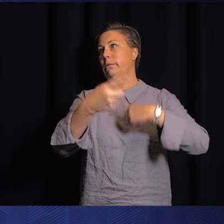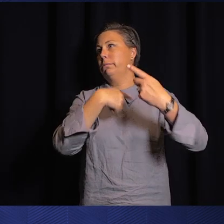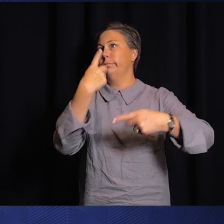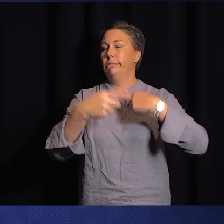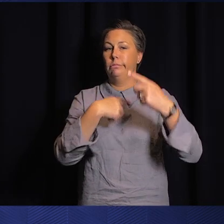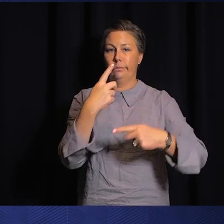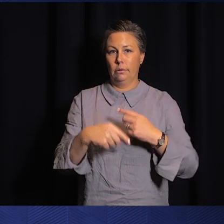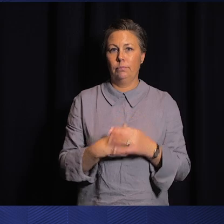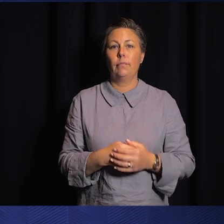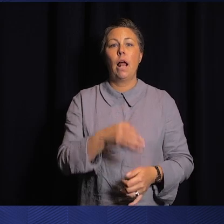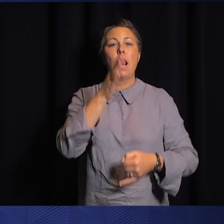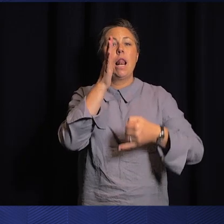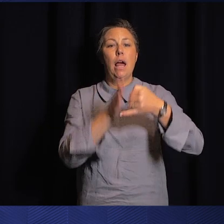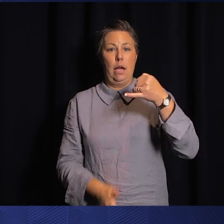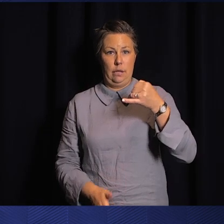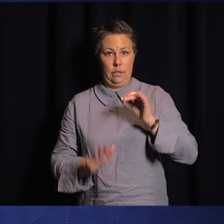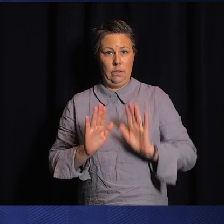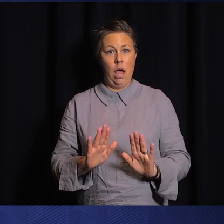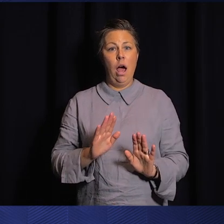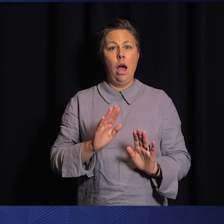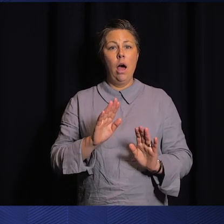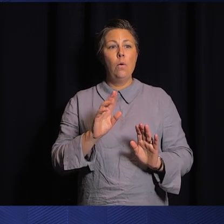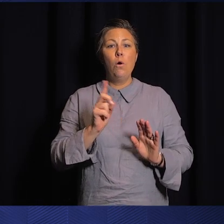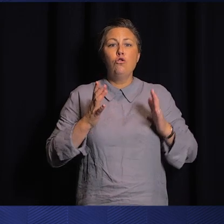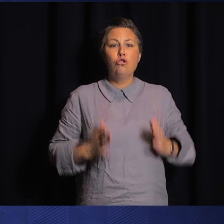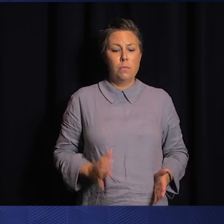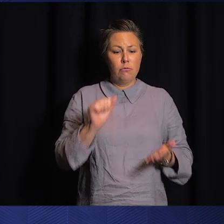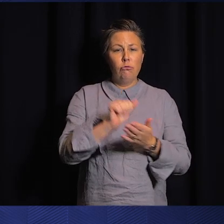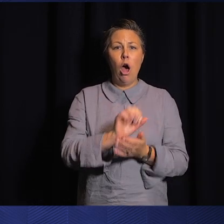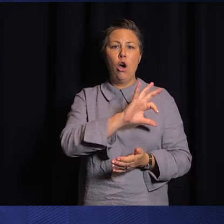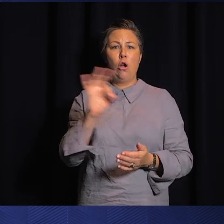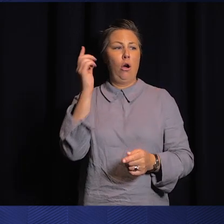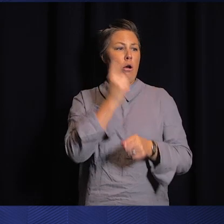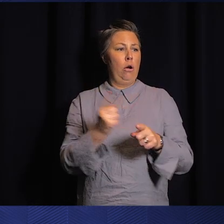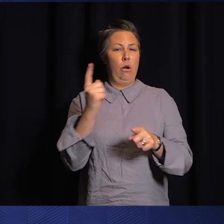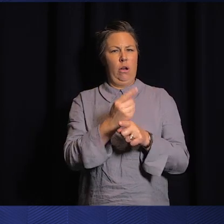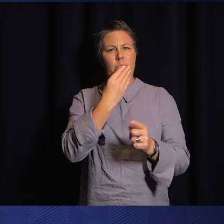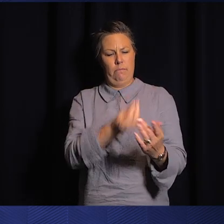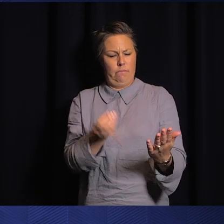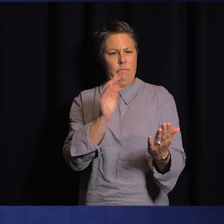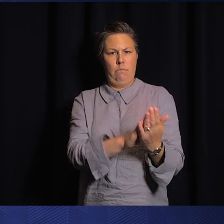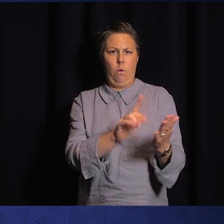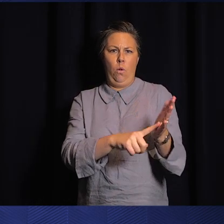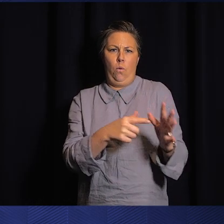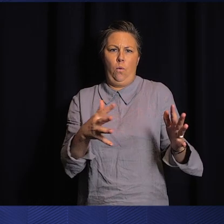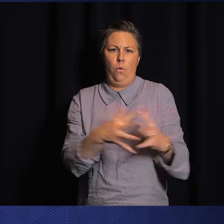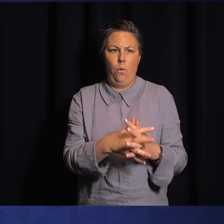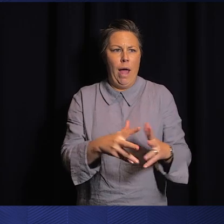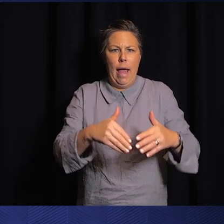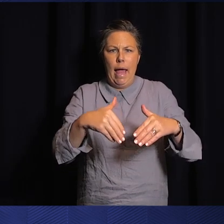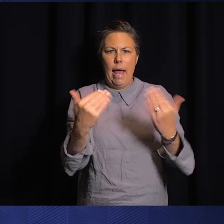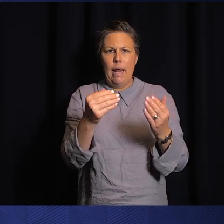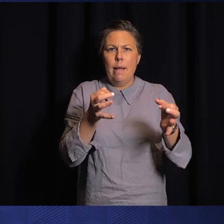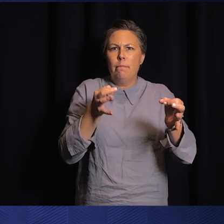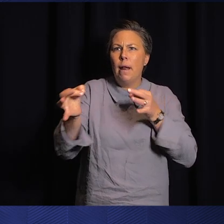lastly, the institutionalization of those human rights in IDP law and policy, in the guidelines and